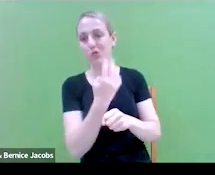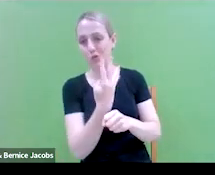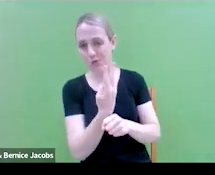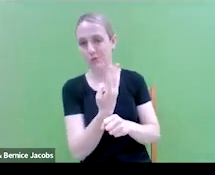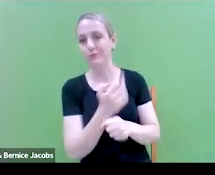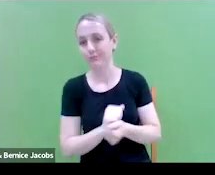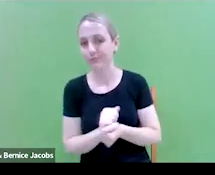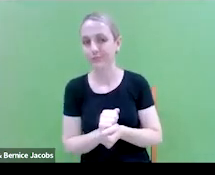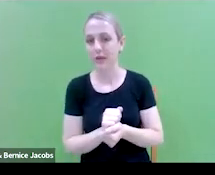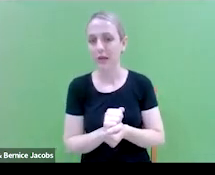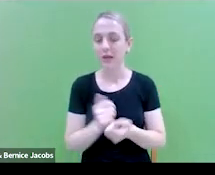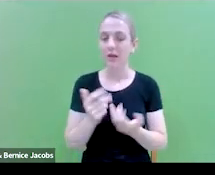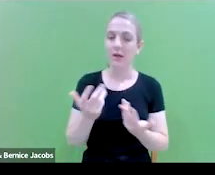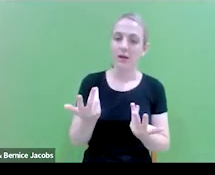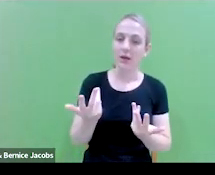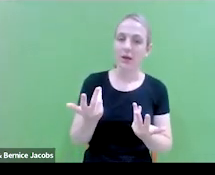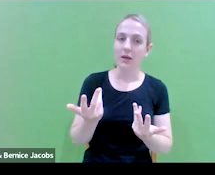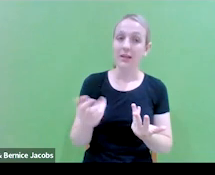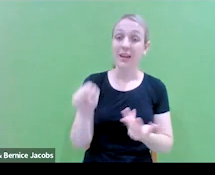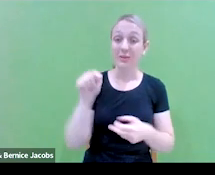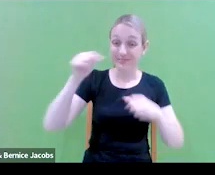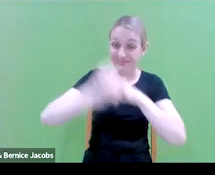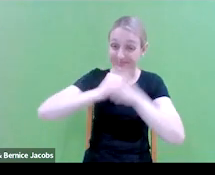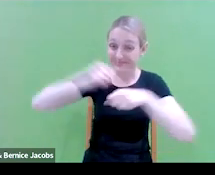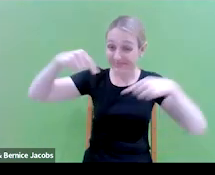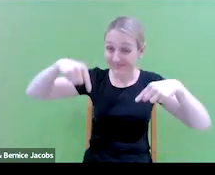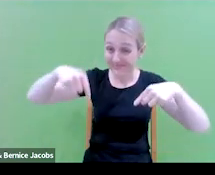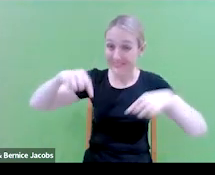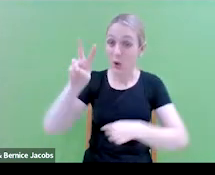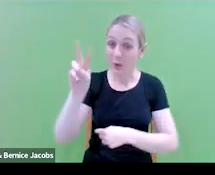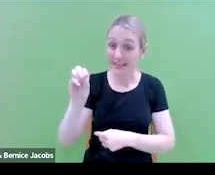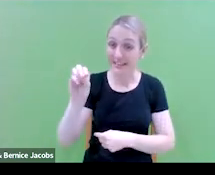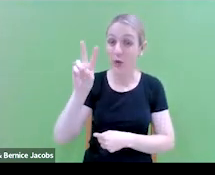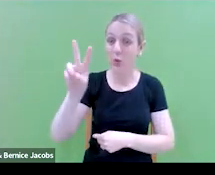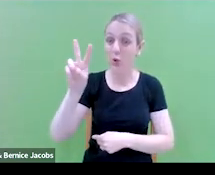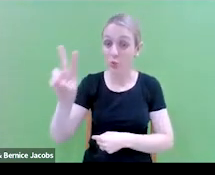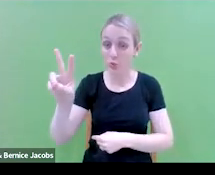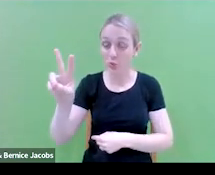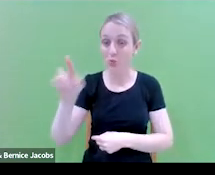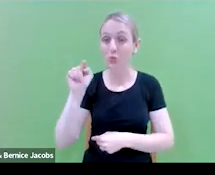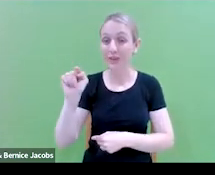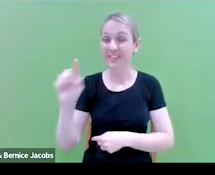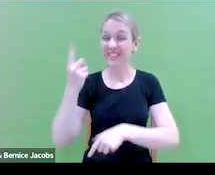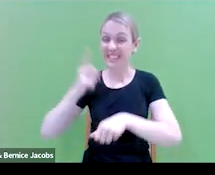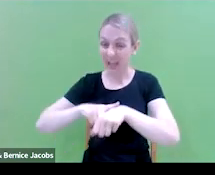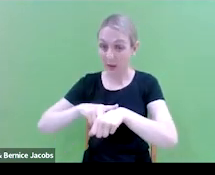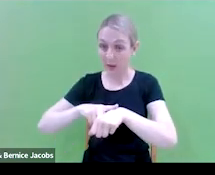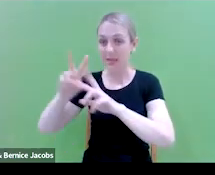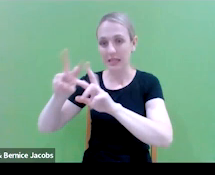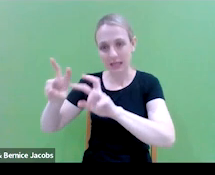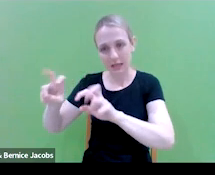with disabilities. Only this year, in 2022, was there research done on writing